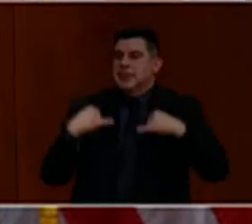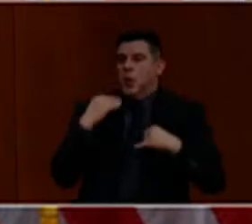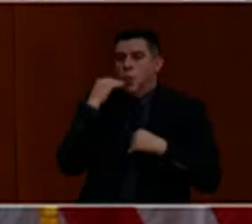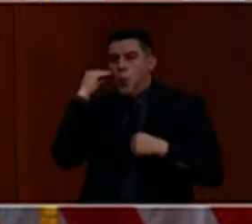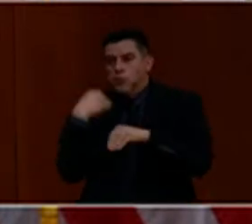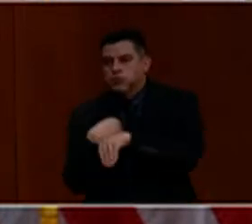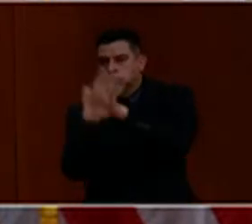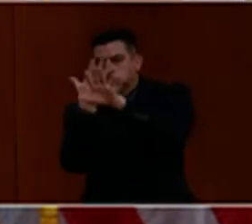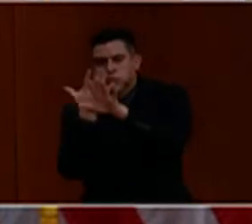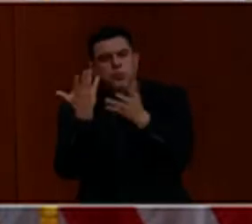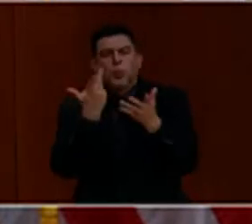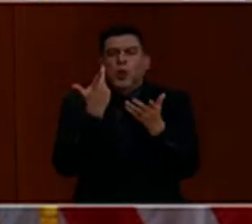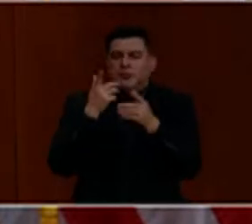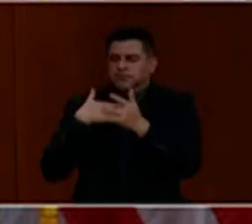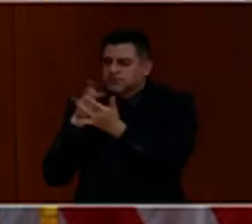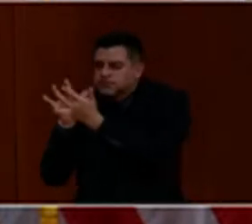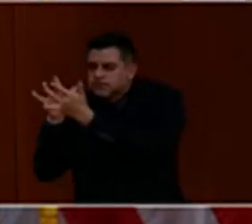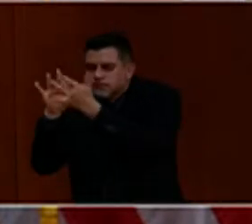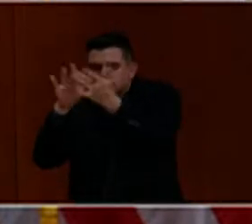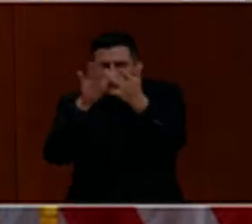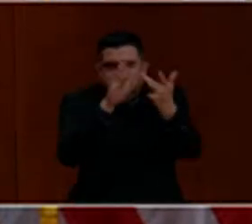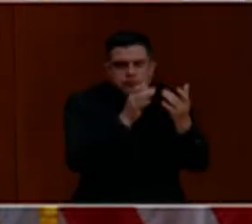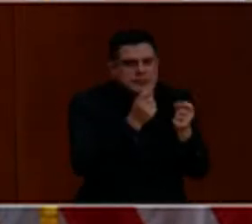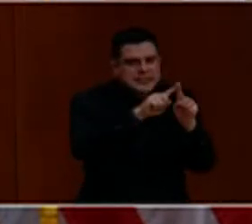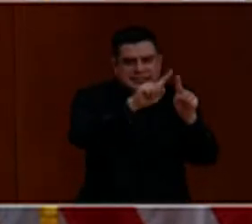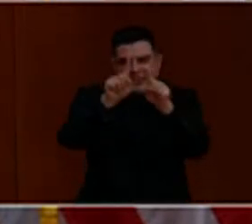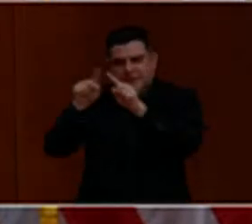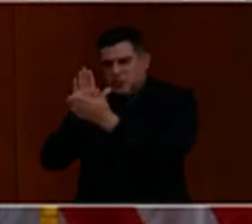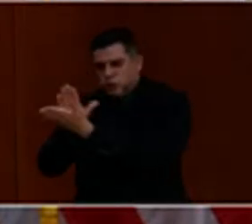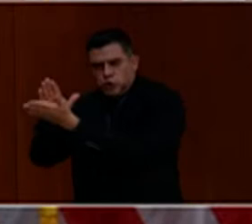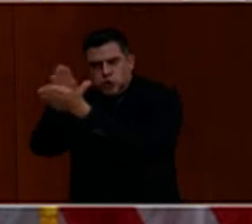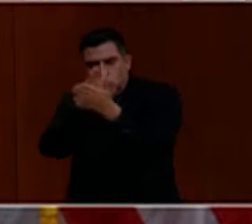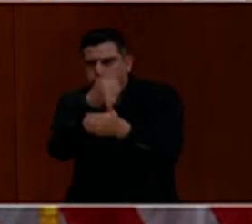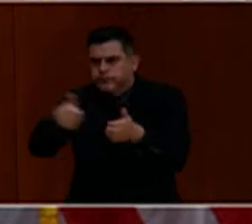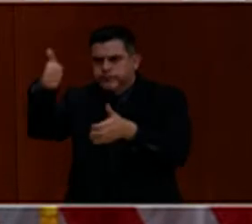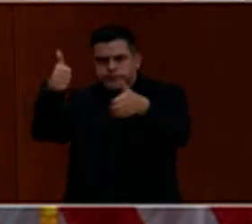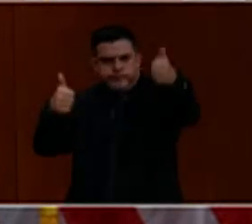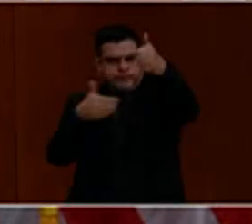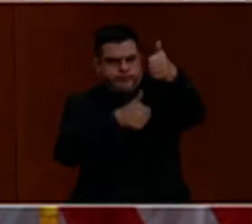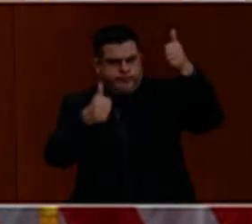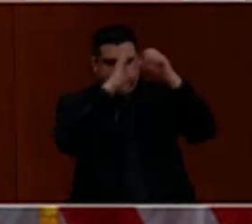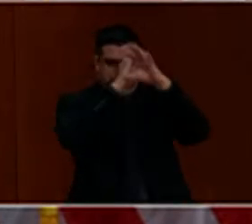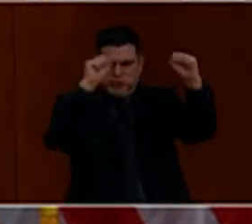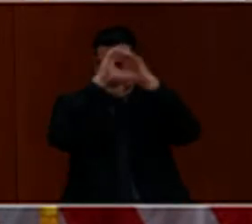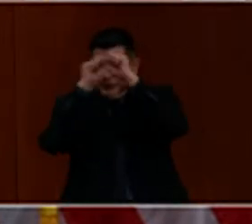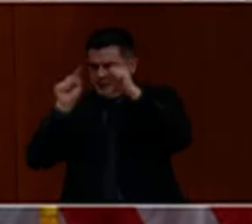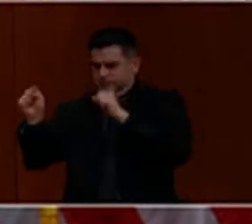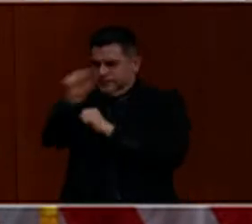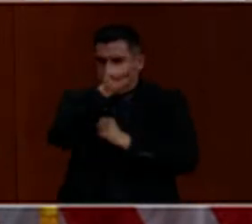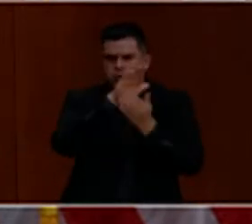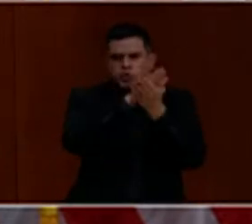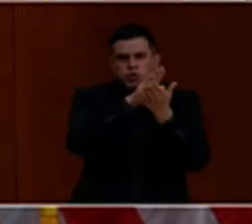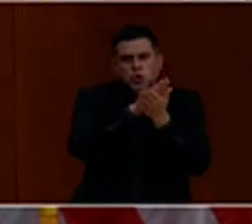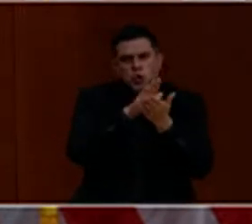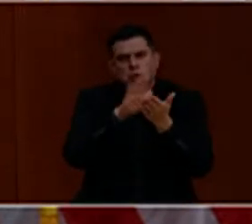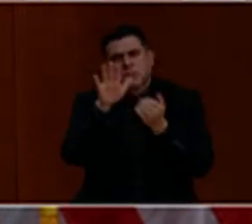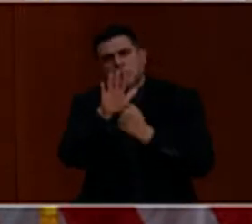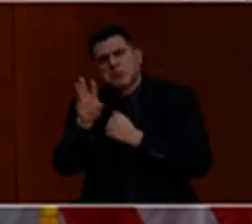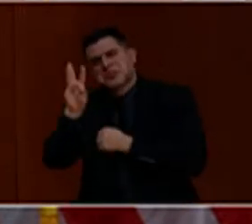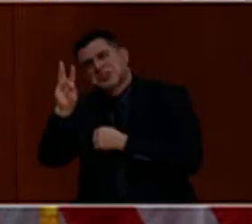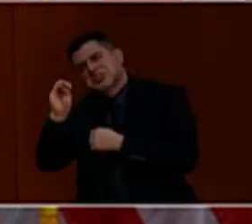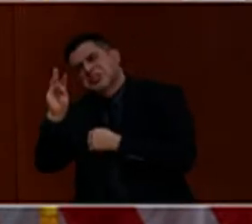superintendents. Martin, I think they were about 60 to 65% of the parents chose in person to start,